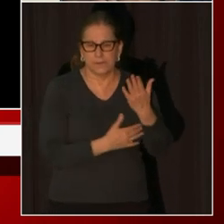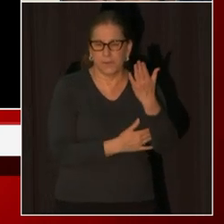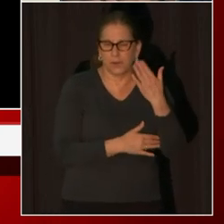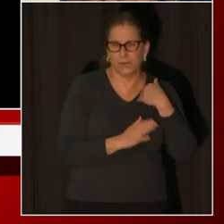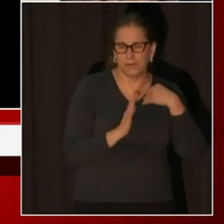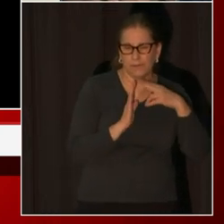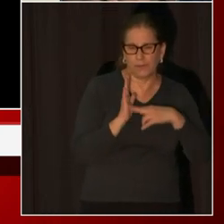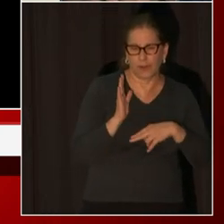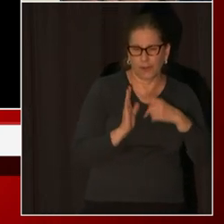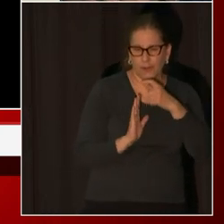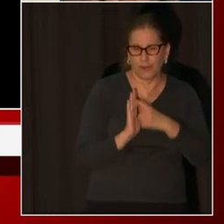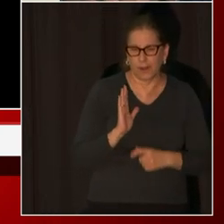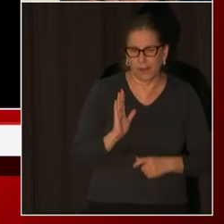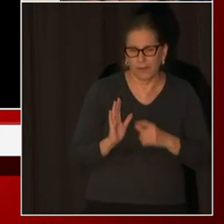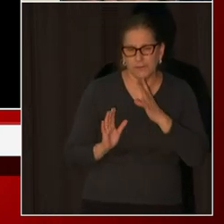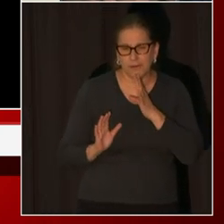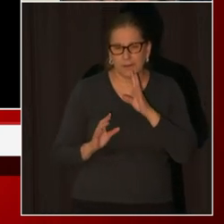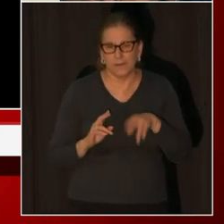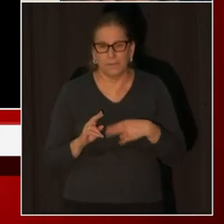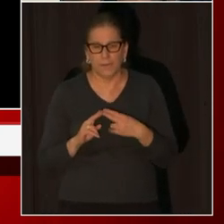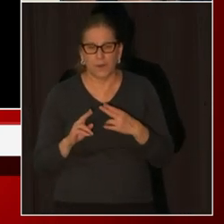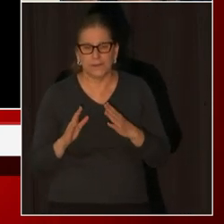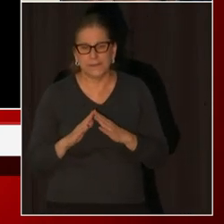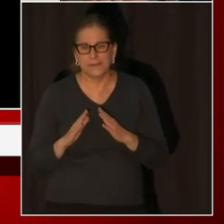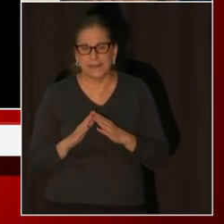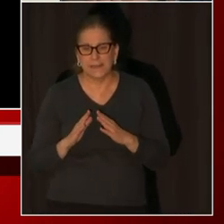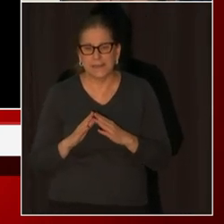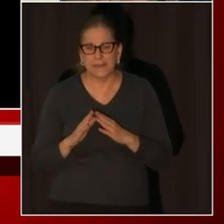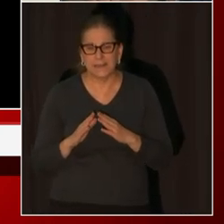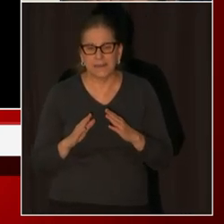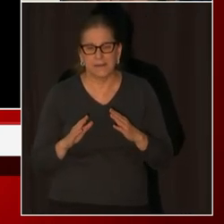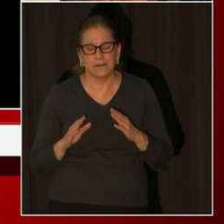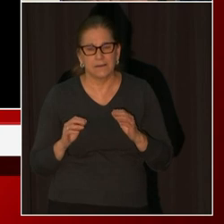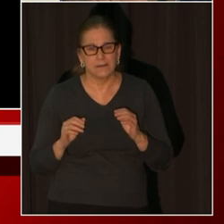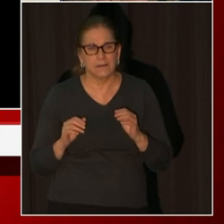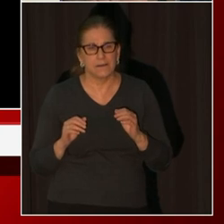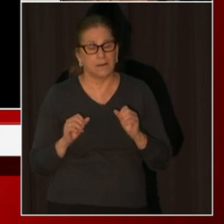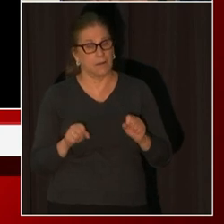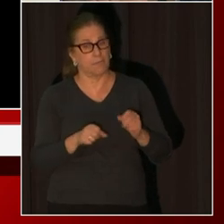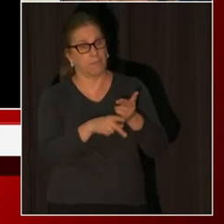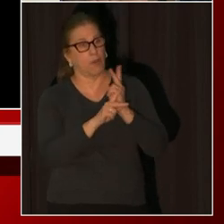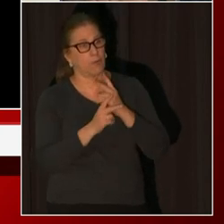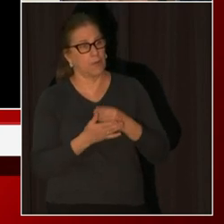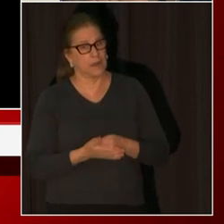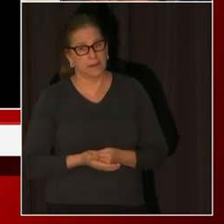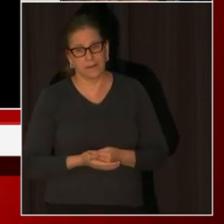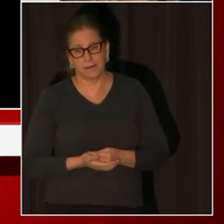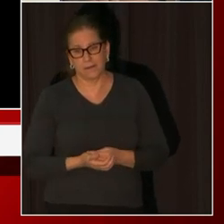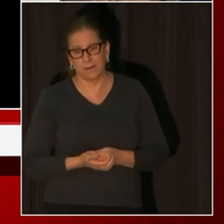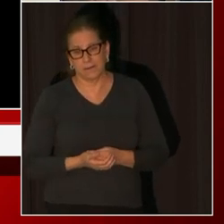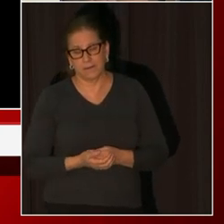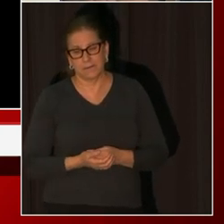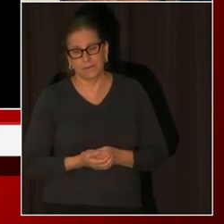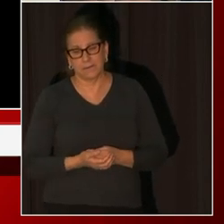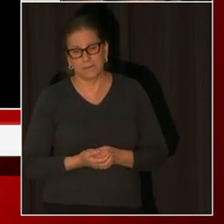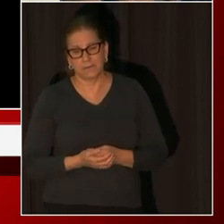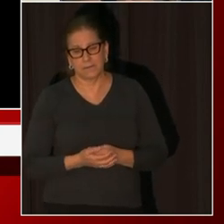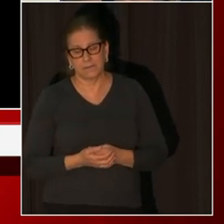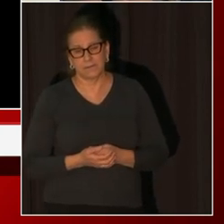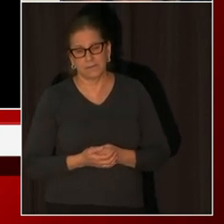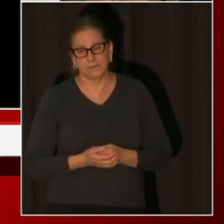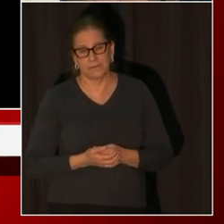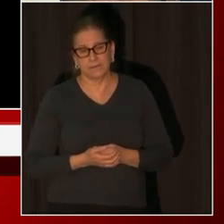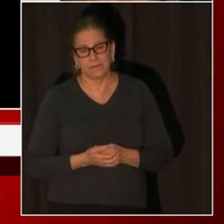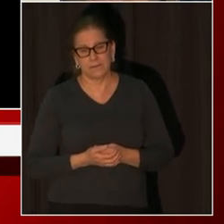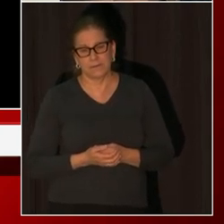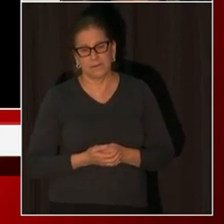was talking about cities able to borrow, and we have an $8 billion program. And the ones that are really favored are what are called